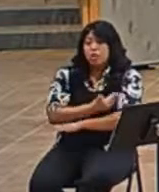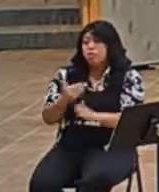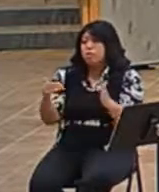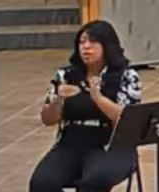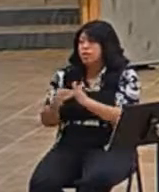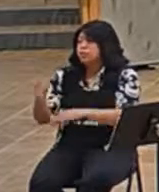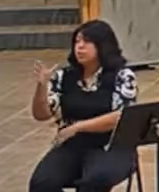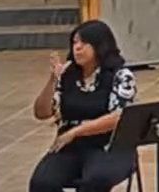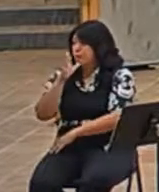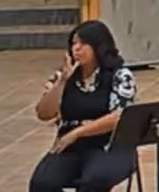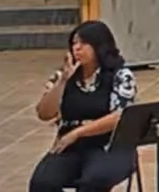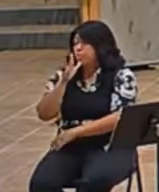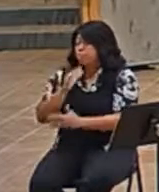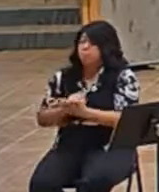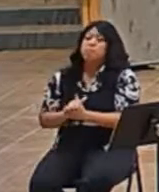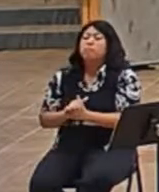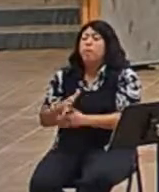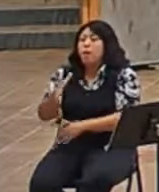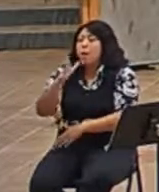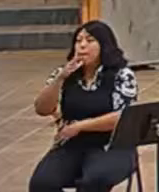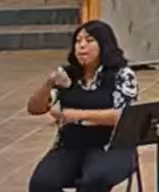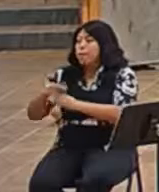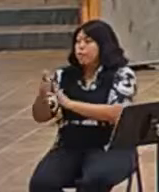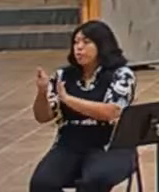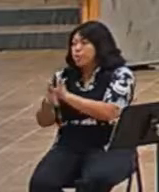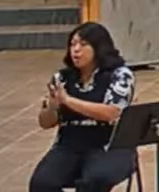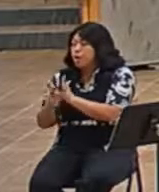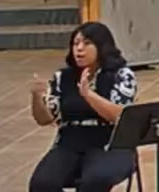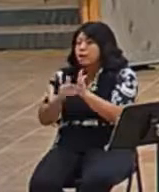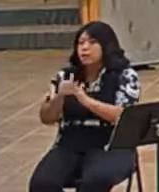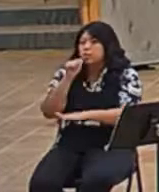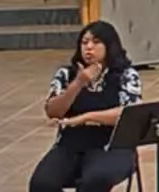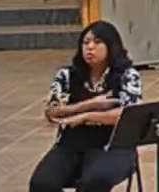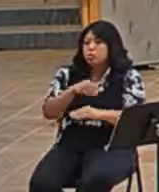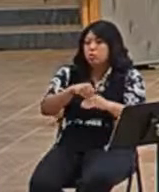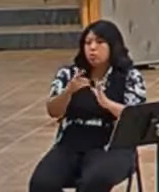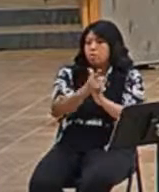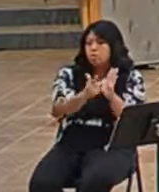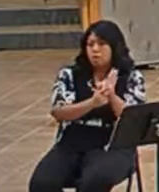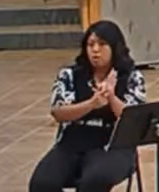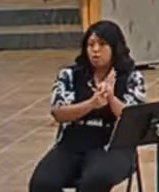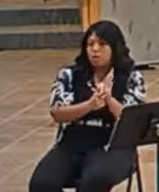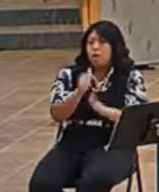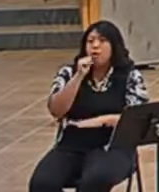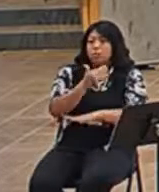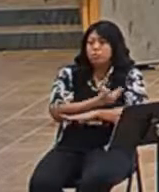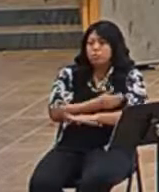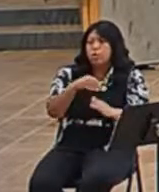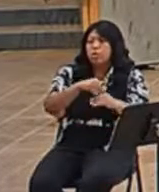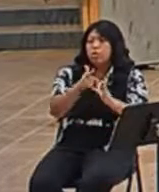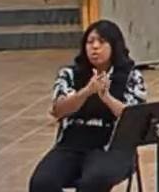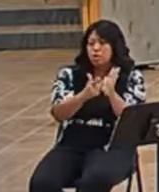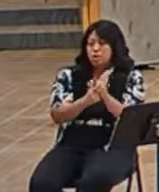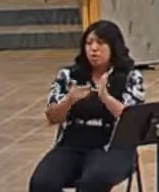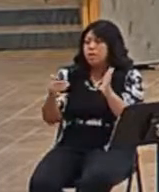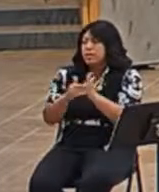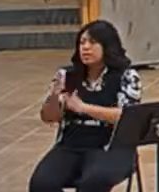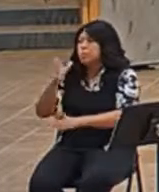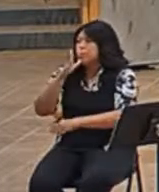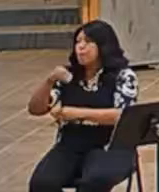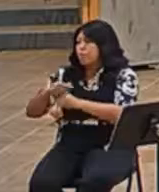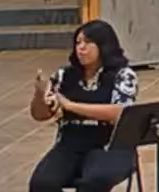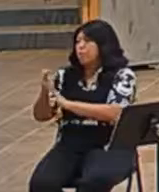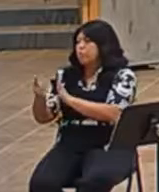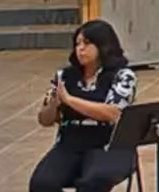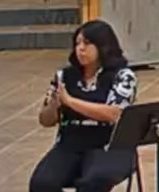daughter against her mother. A mother-in-law against her daughter-in-law, and a daughter-in-law against her mother-in-law.